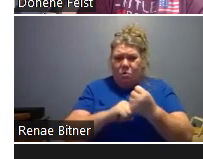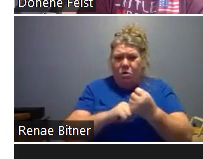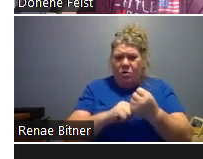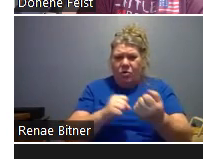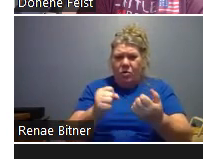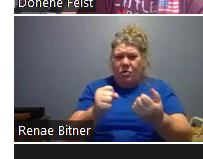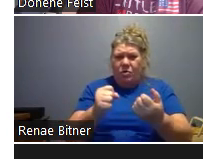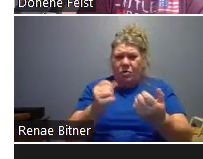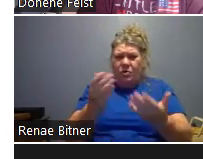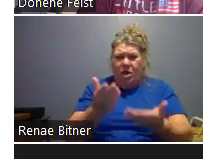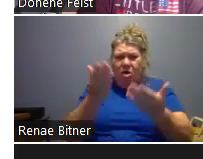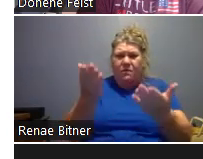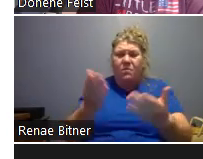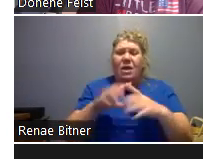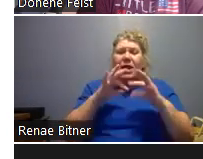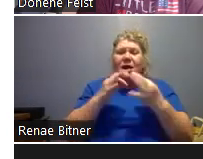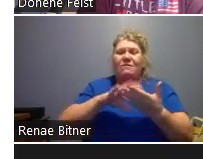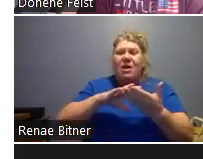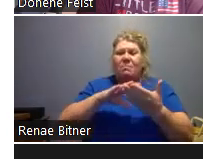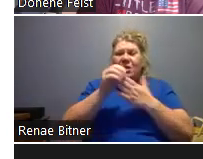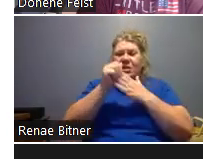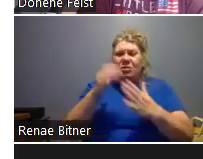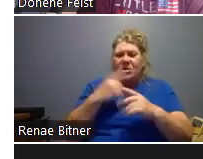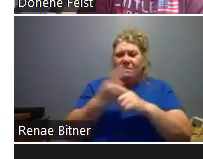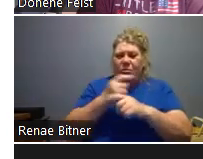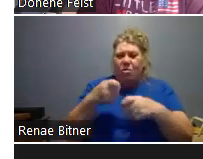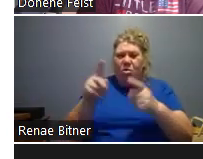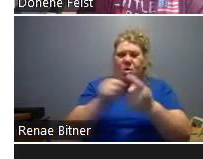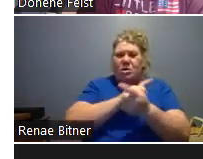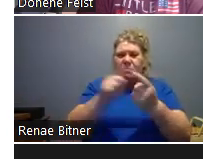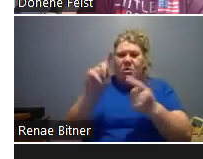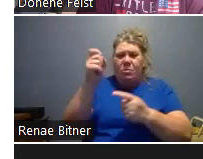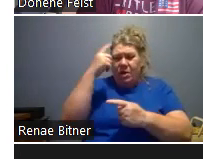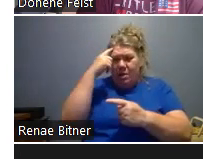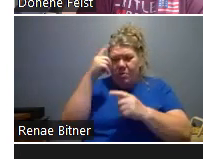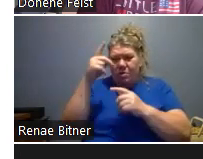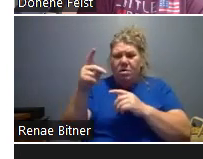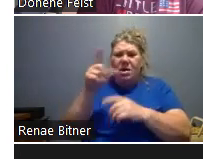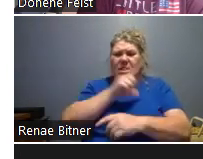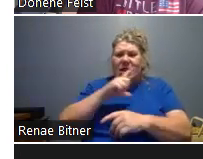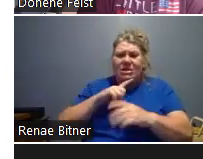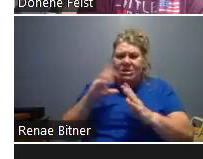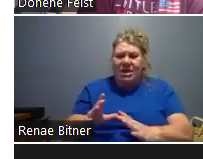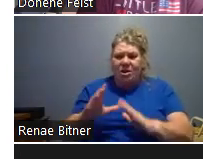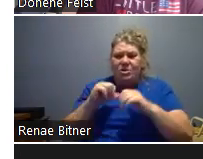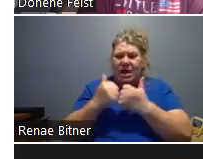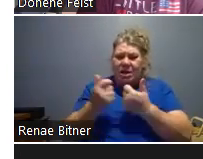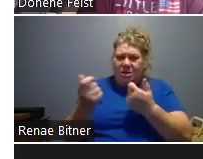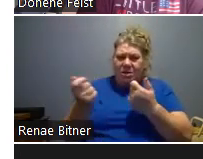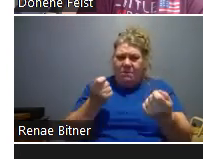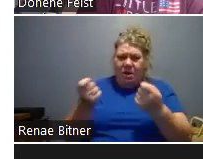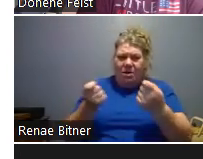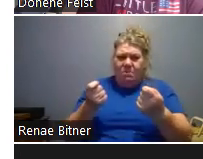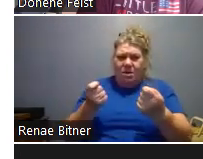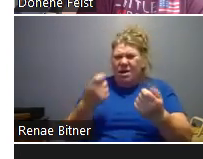offer. And family leaders have regular opportunities to meet with the governor, policymaker agencies, and